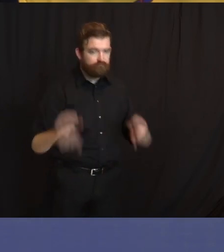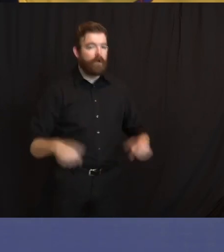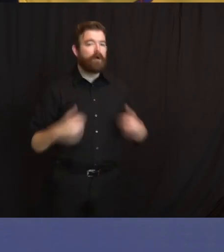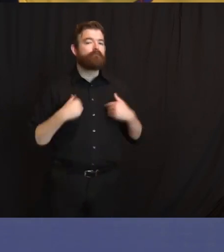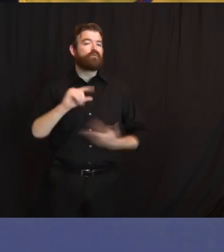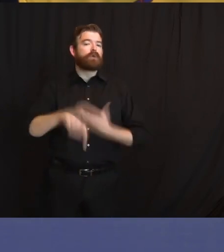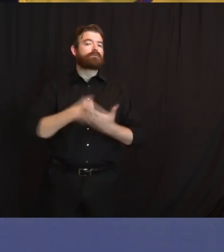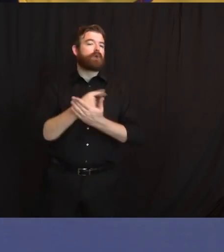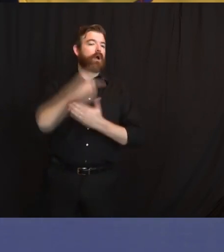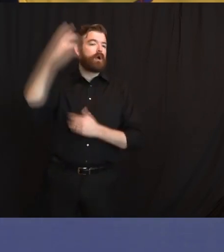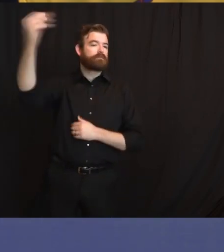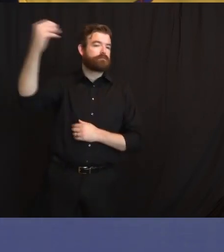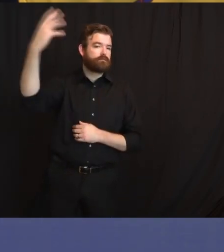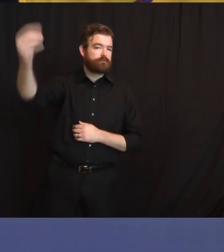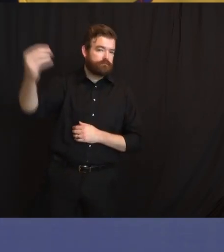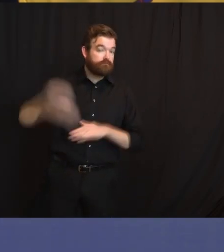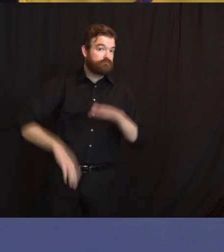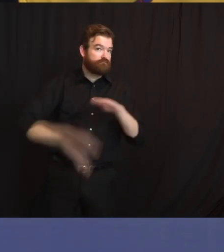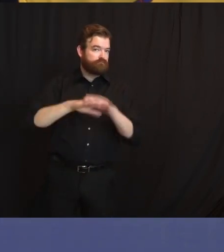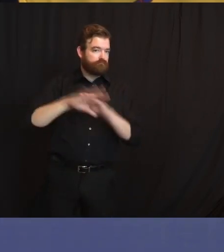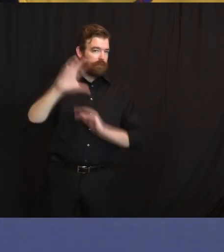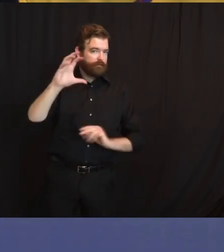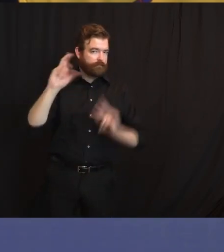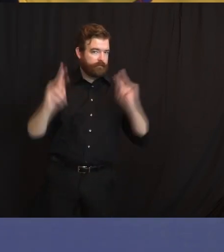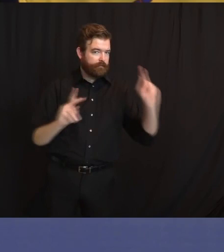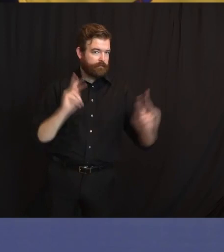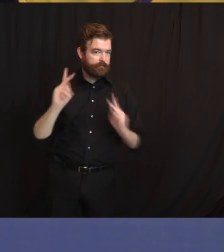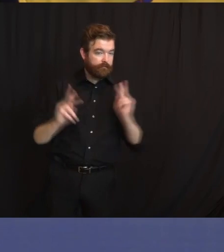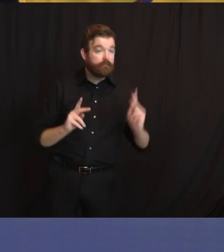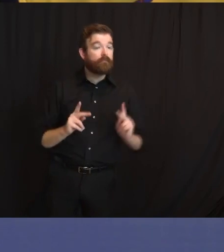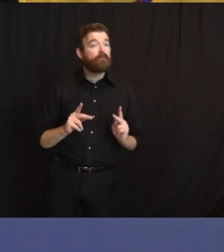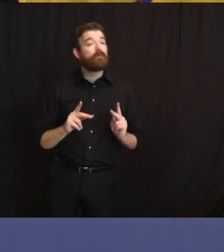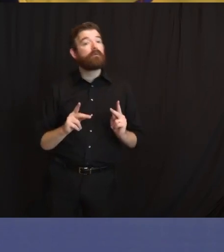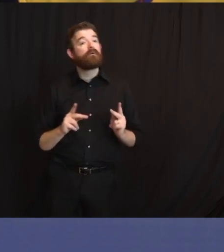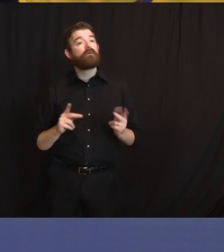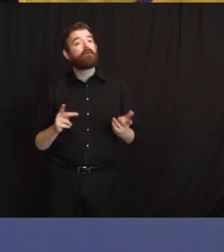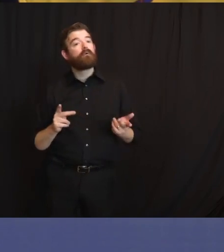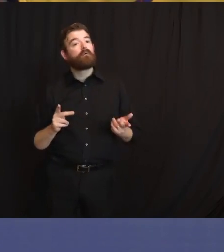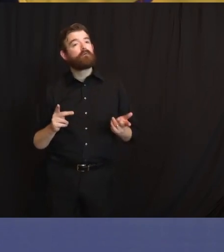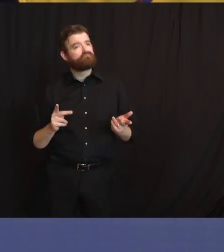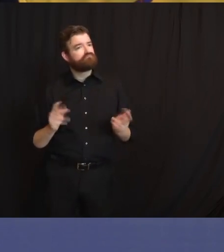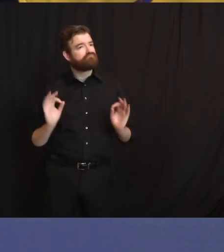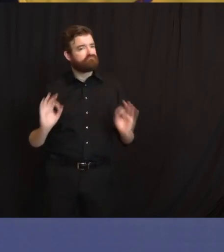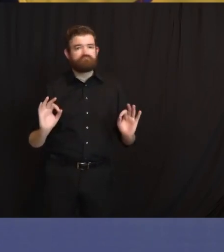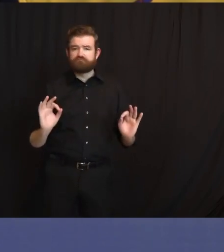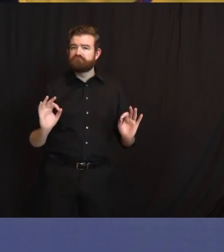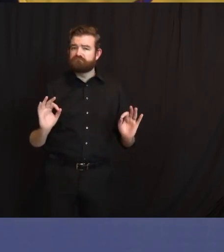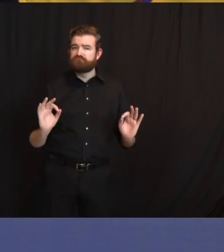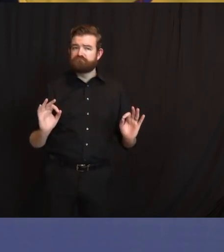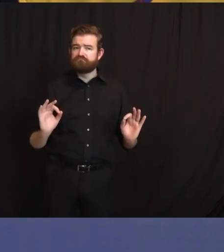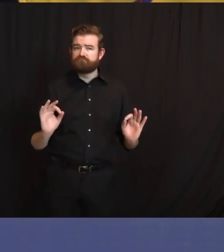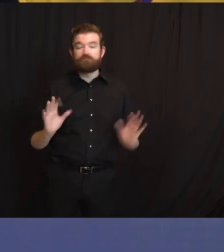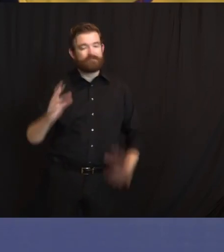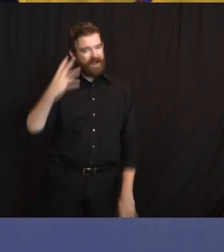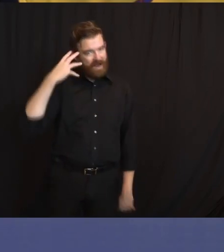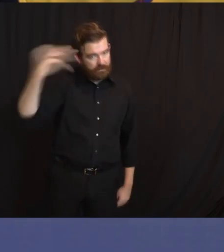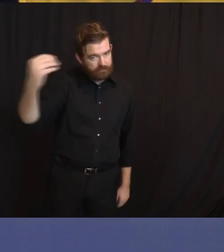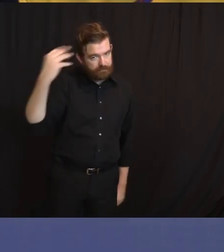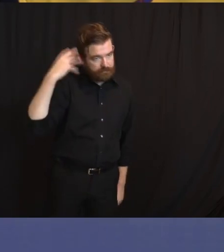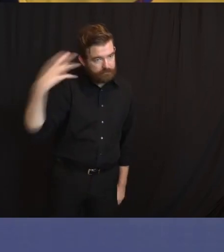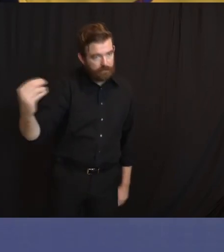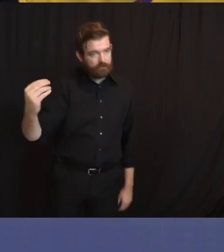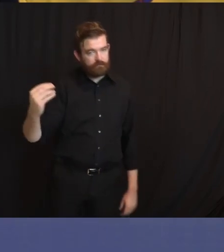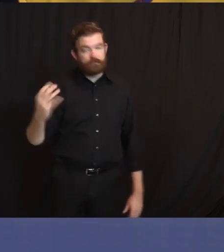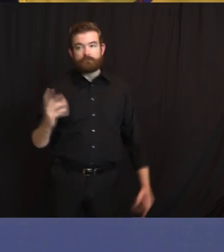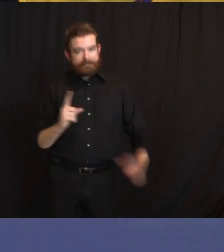were, at least as of this moment, we're comfortable with, but again, it's outdoors, social distancing, etc. Not only